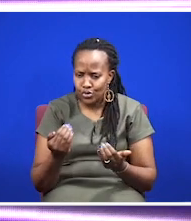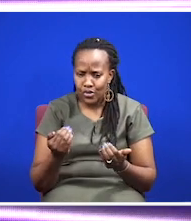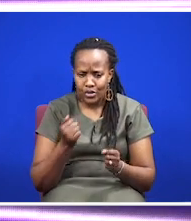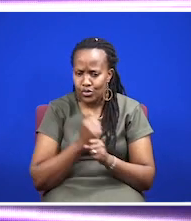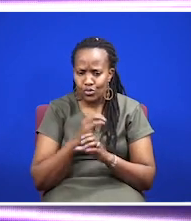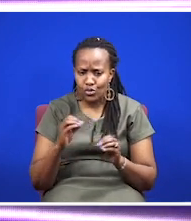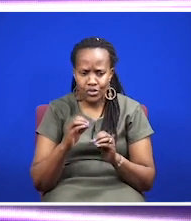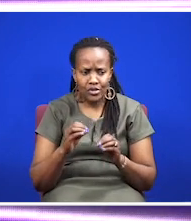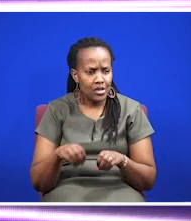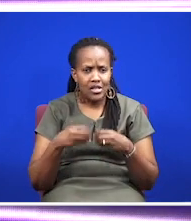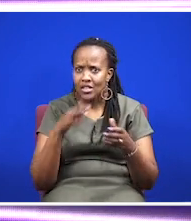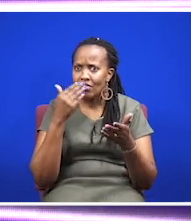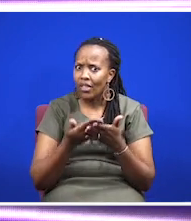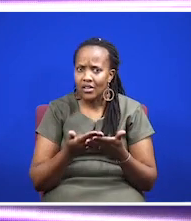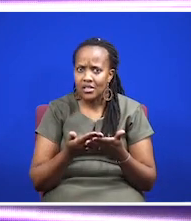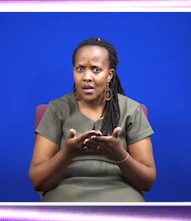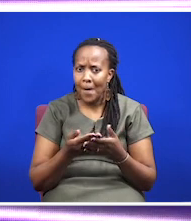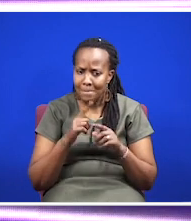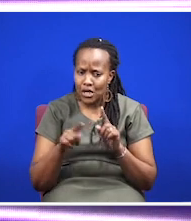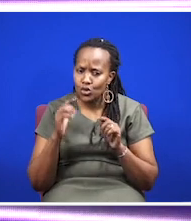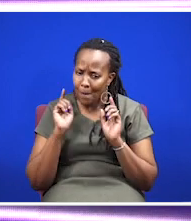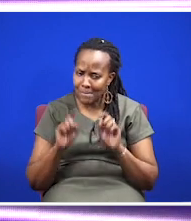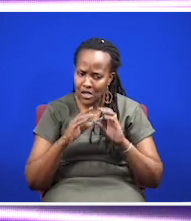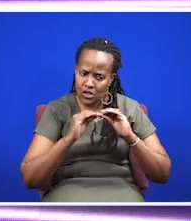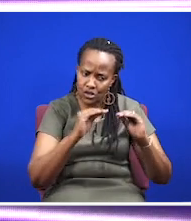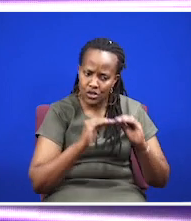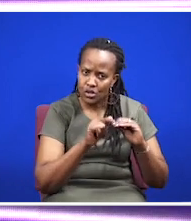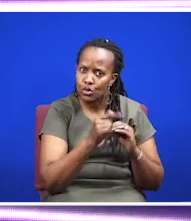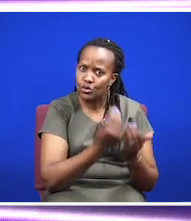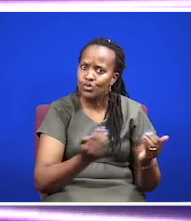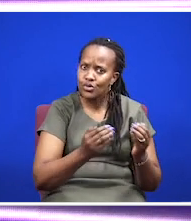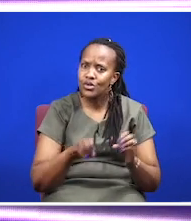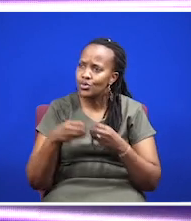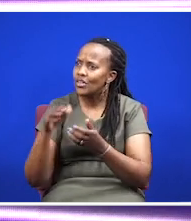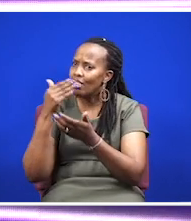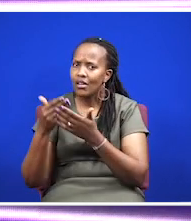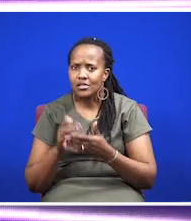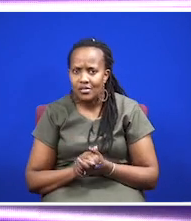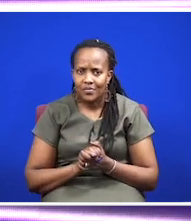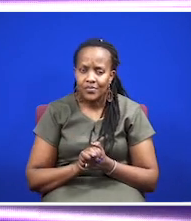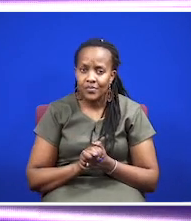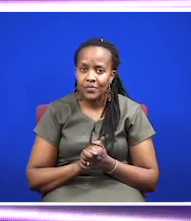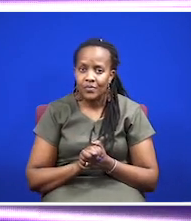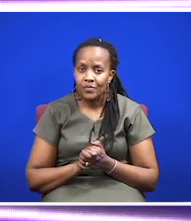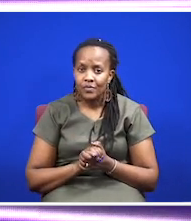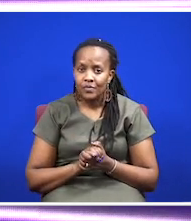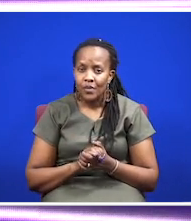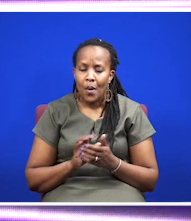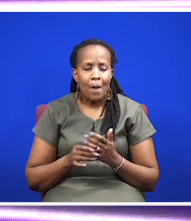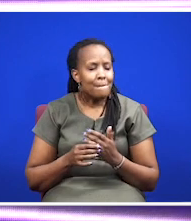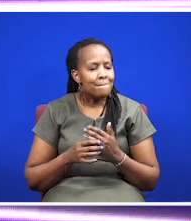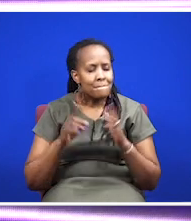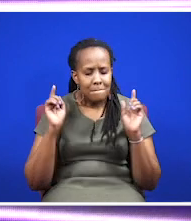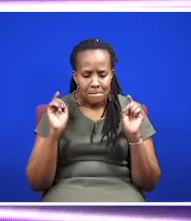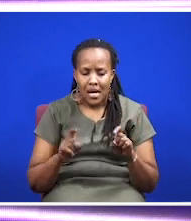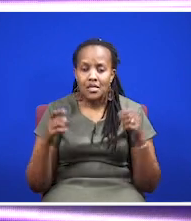They must be taught. Similarly, immature Christians will not give thanks naturally. They must